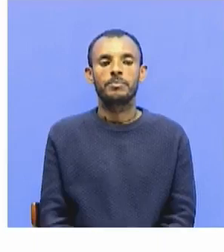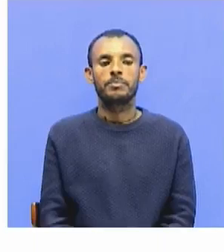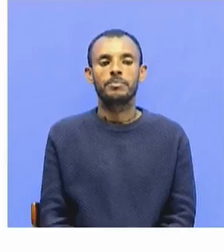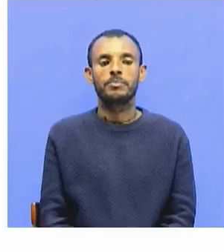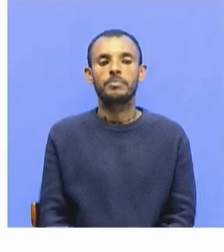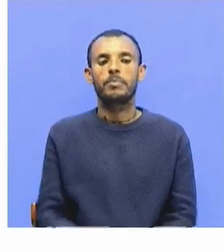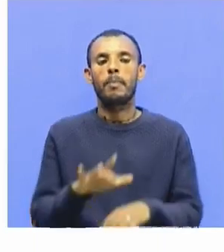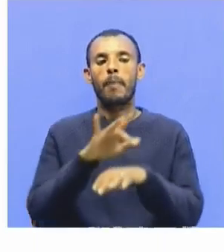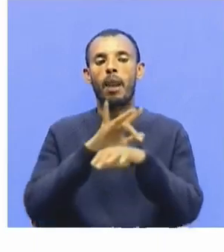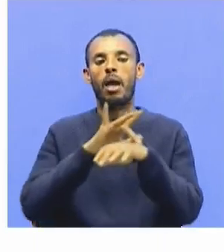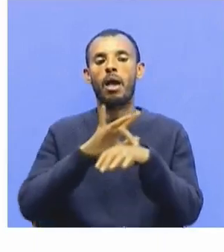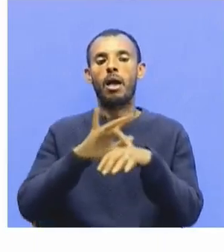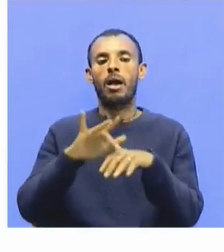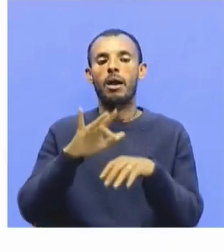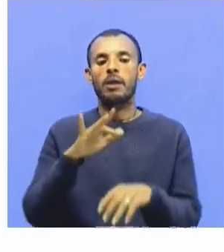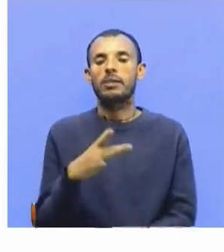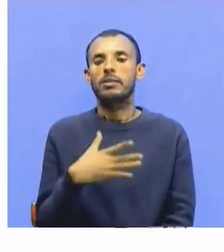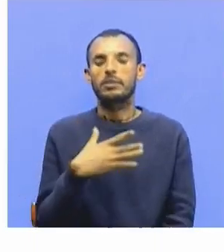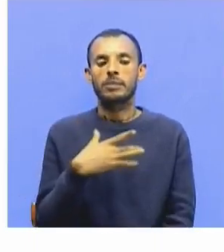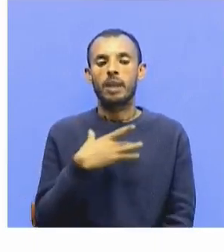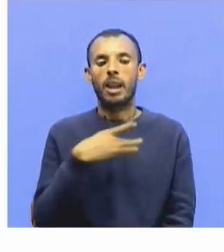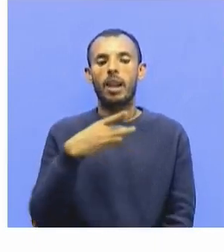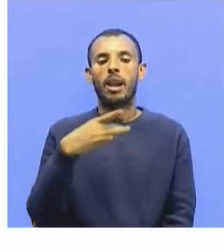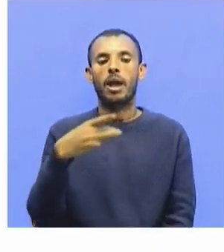Blank likes